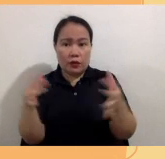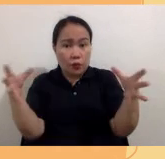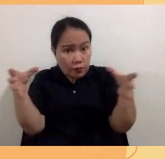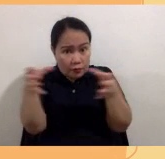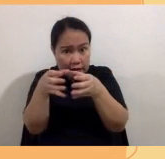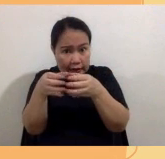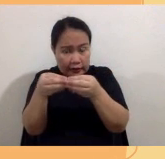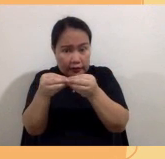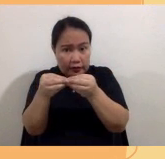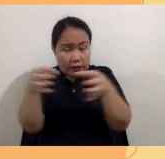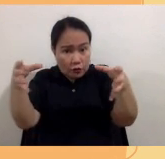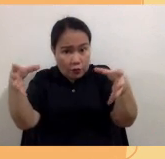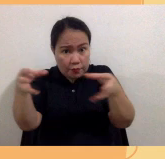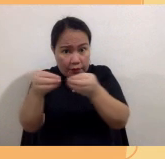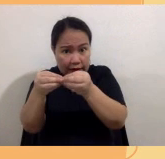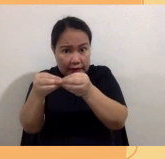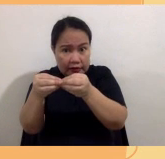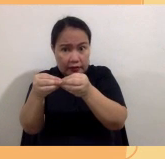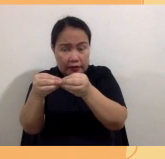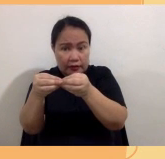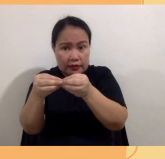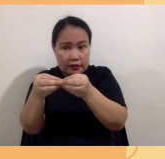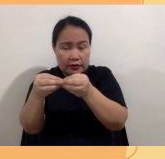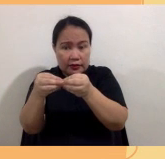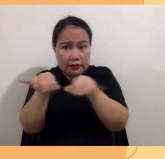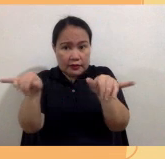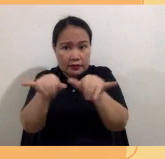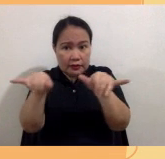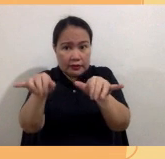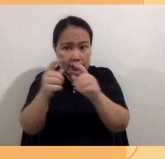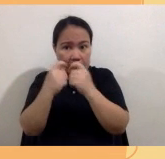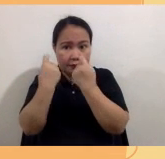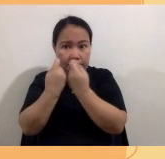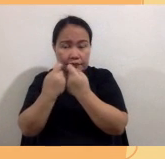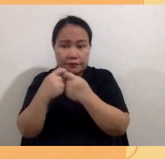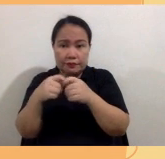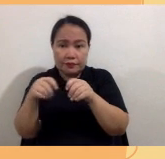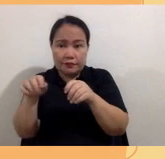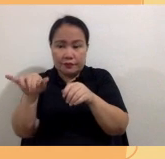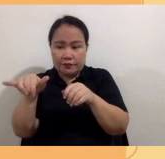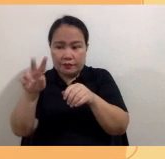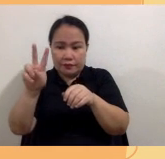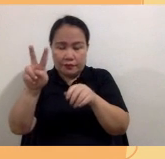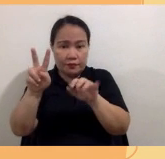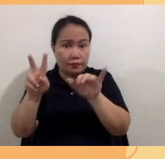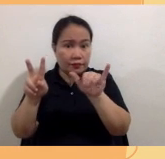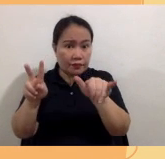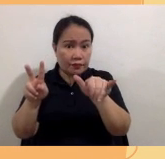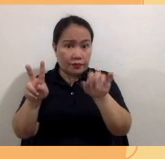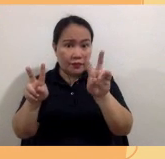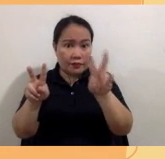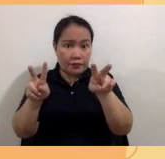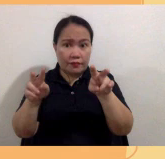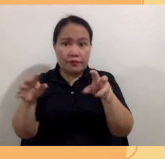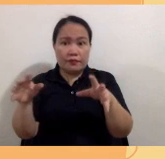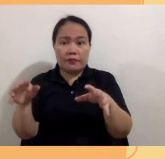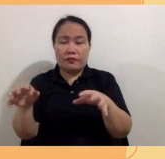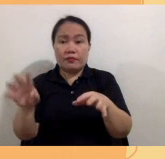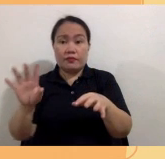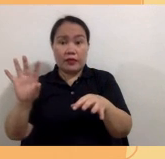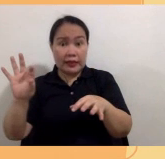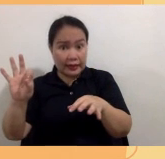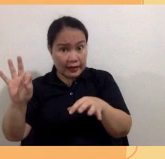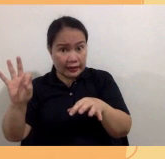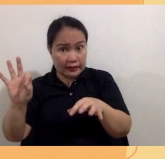combine similar terms. Okay. So, since pareho naman silang y squared, so 9 minus 1, that